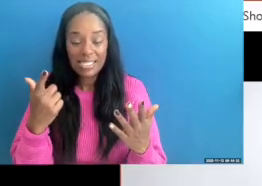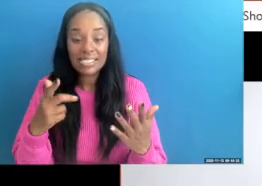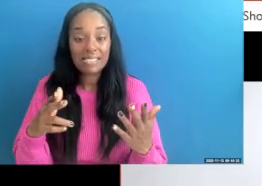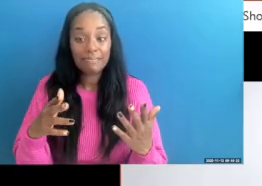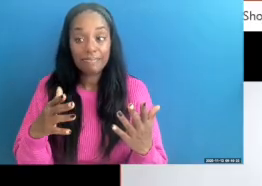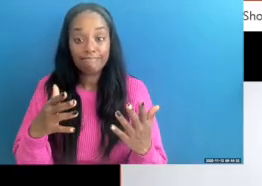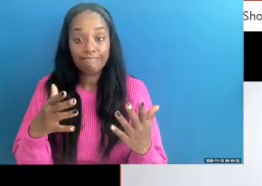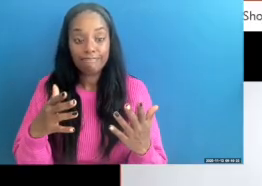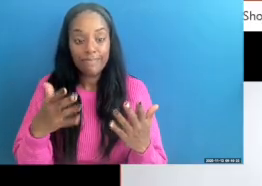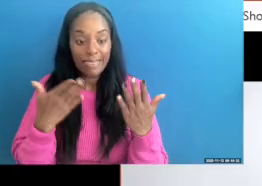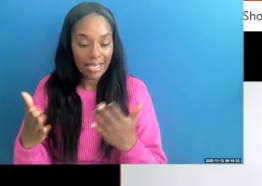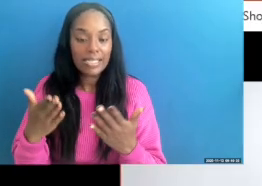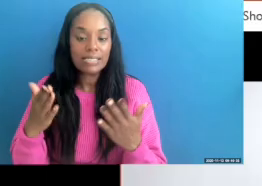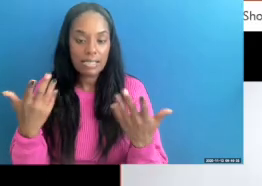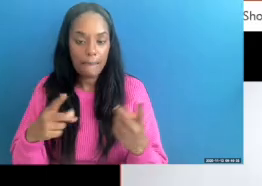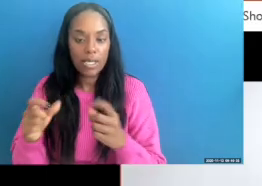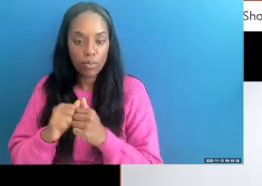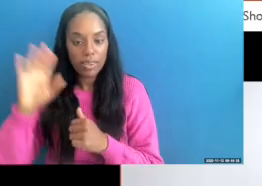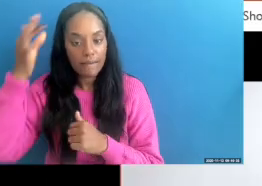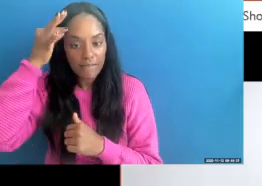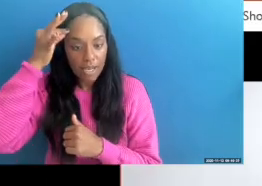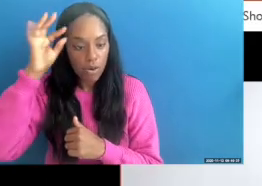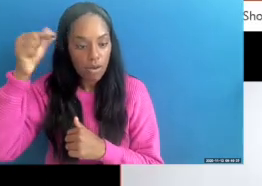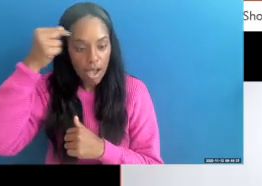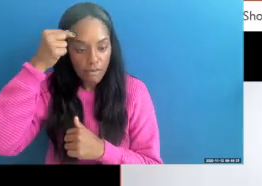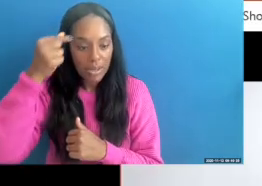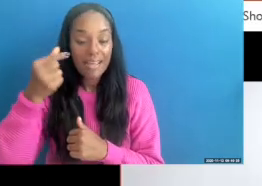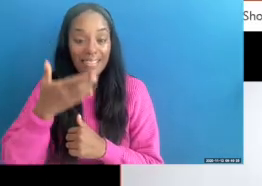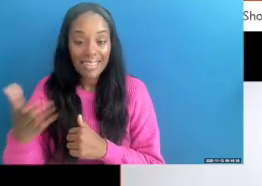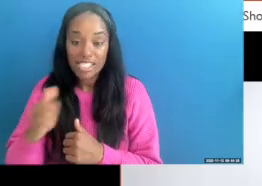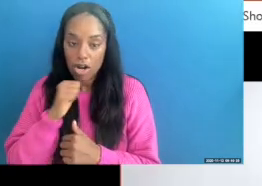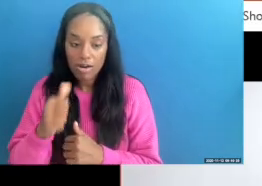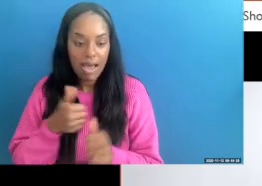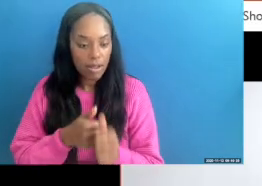government have invalidated three very important